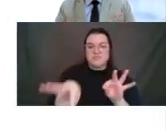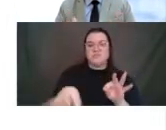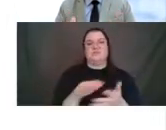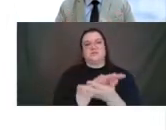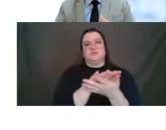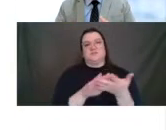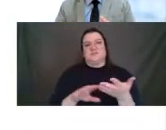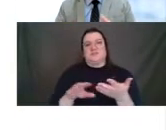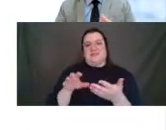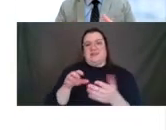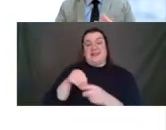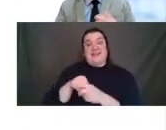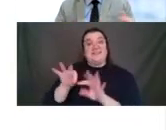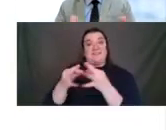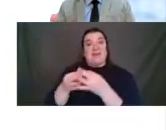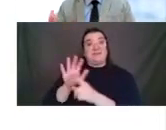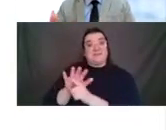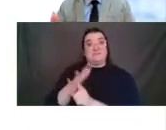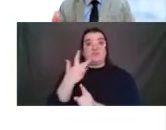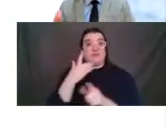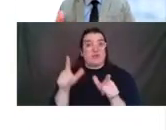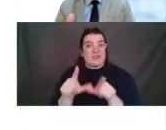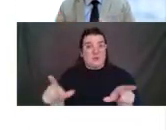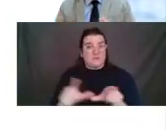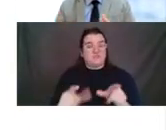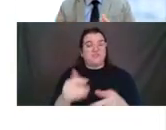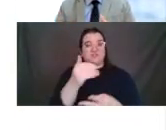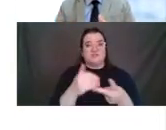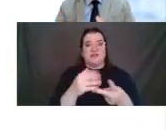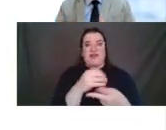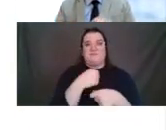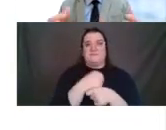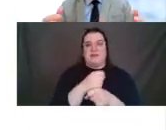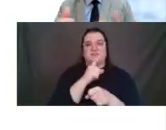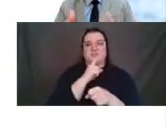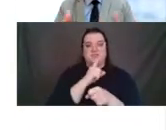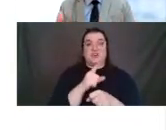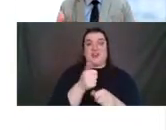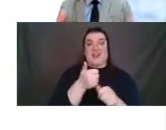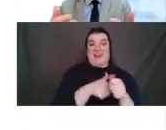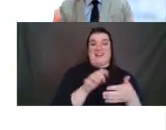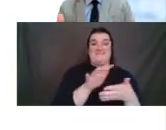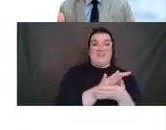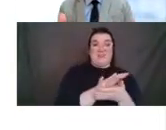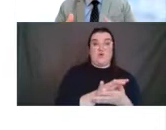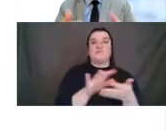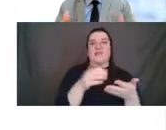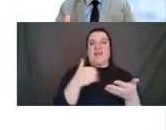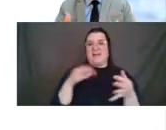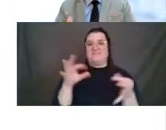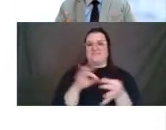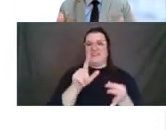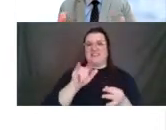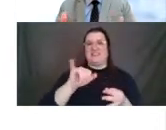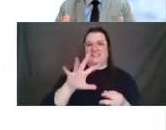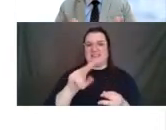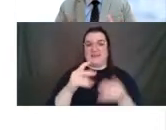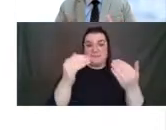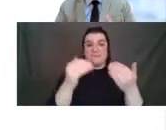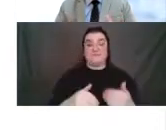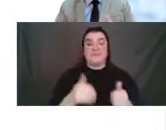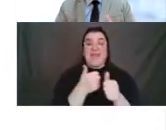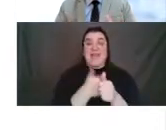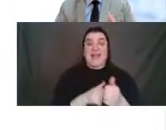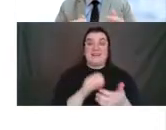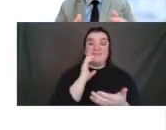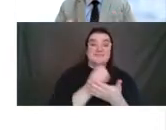family's preferred language, and then also making sure that it's done with any hyperlink to videos. And any images that we're including in presentations or accessible PDFs that we're sending out,